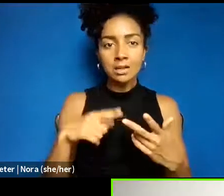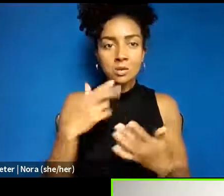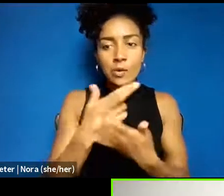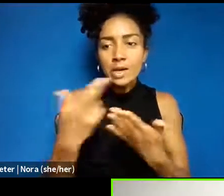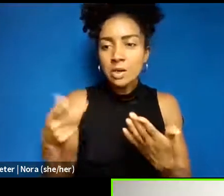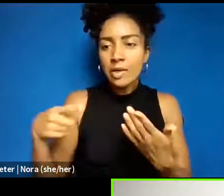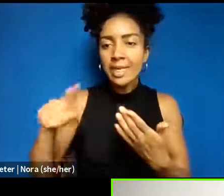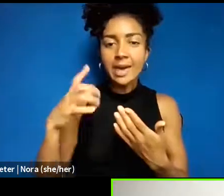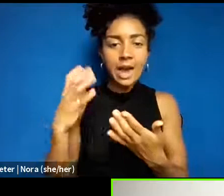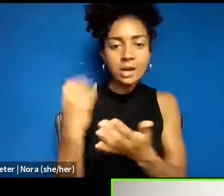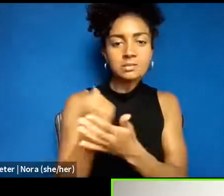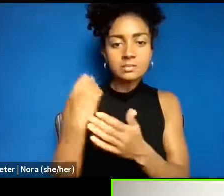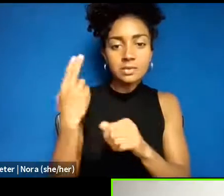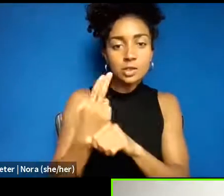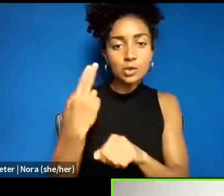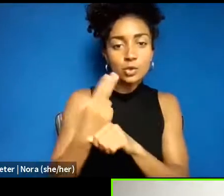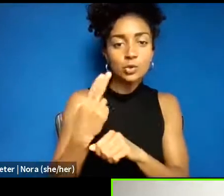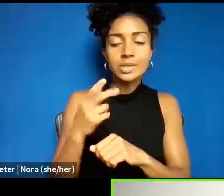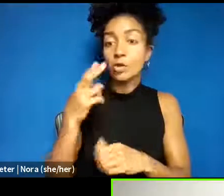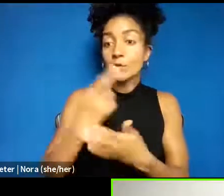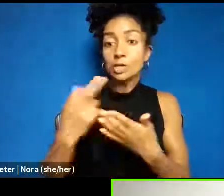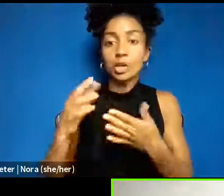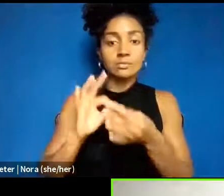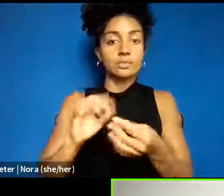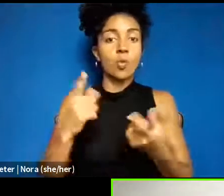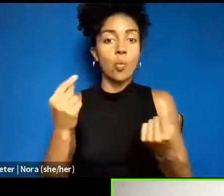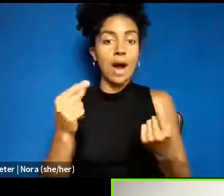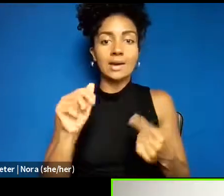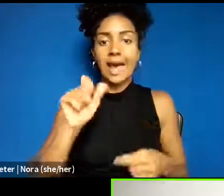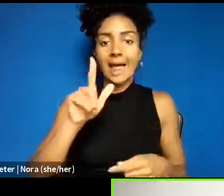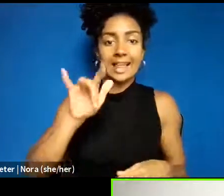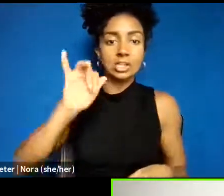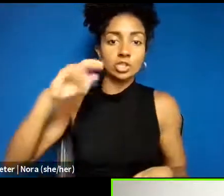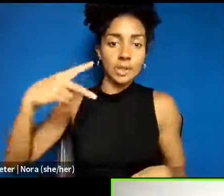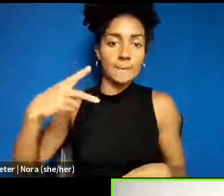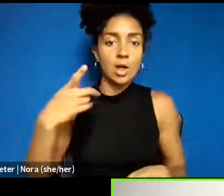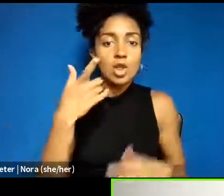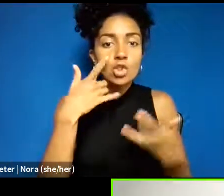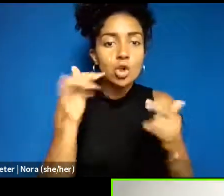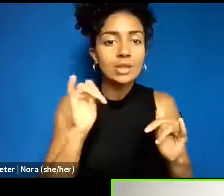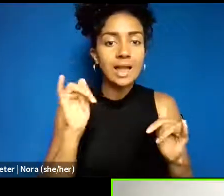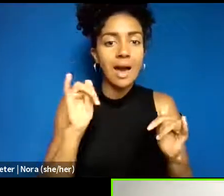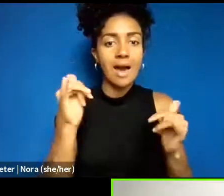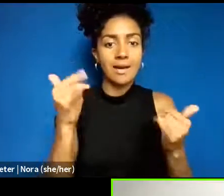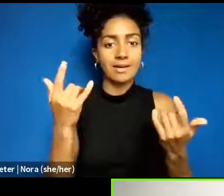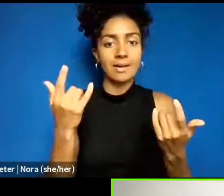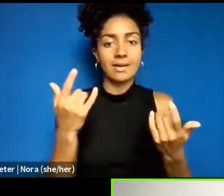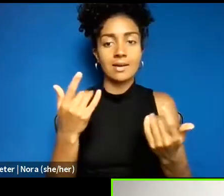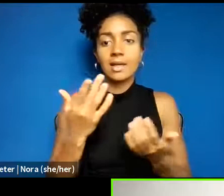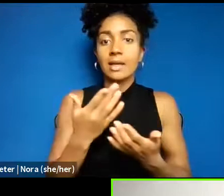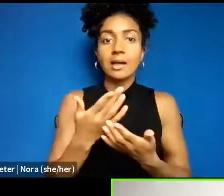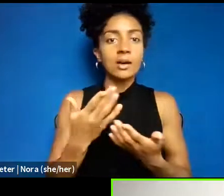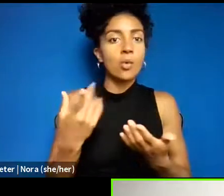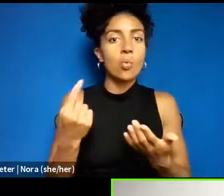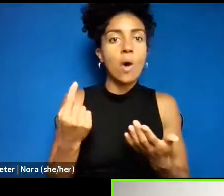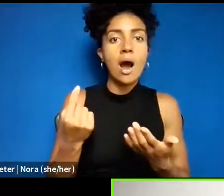for the resources on what allyship looks like, things that they can say, learnings that they can have, language not to